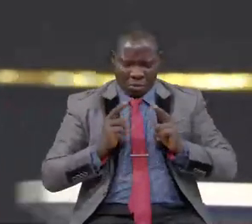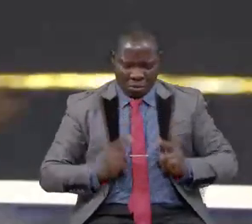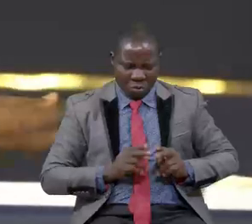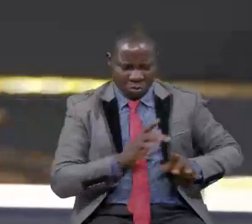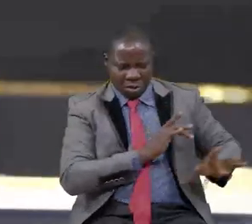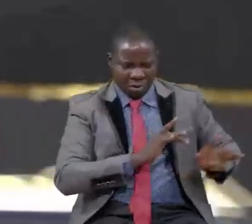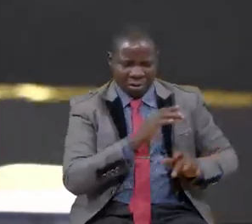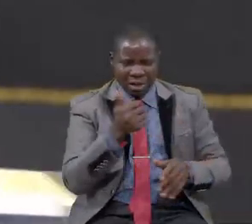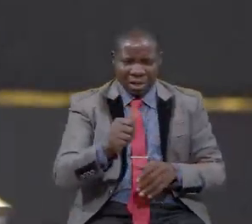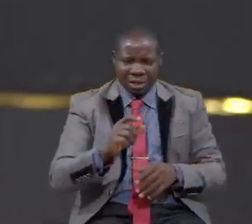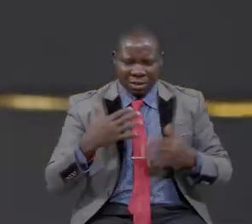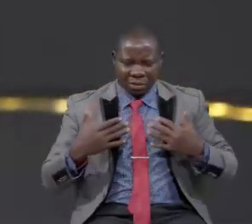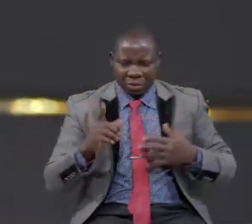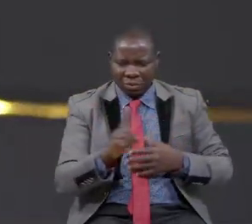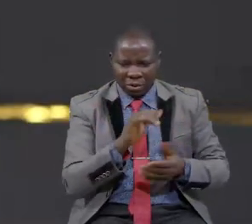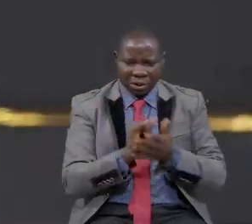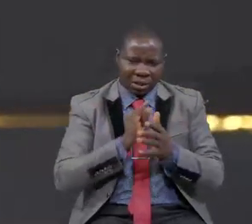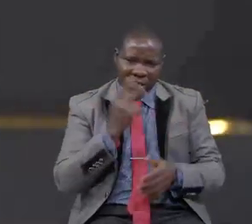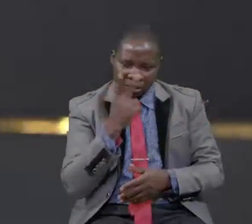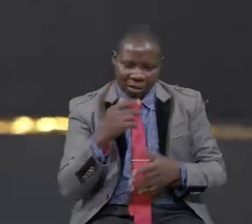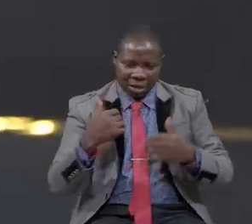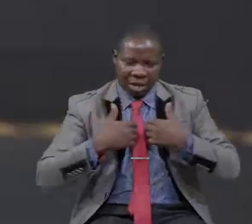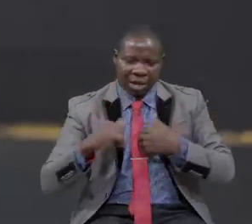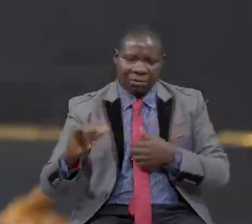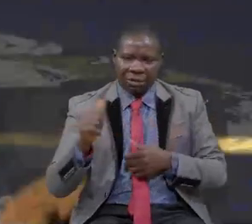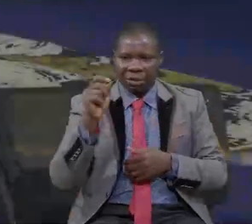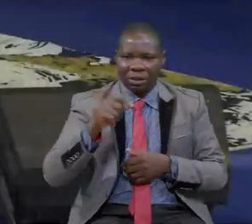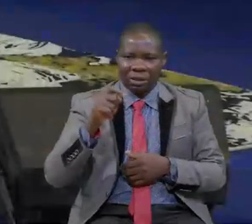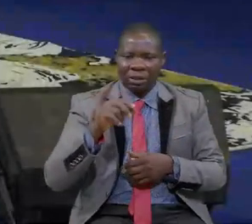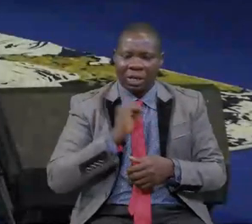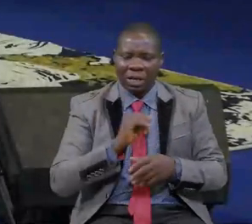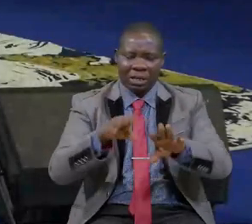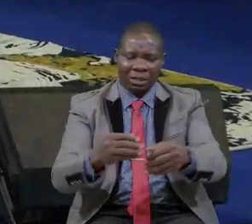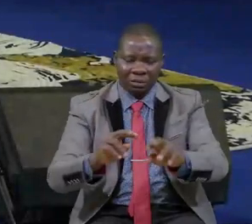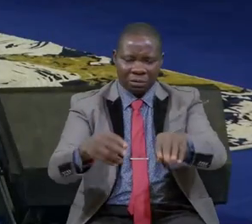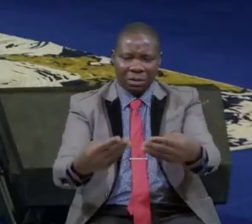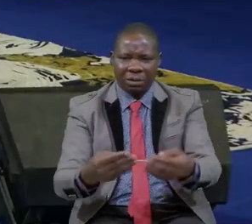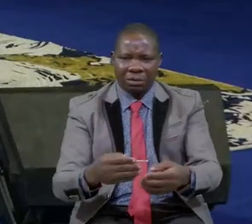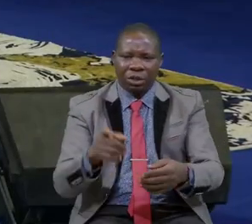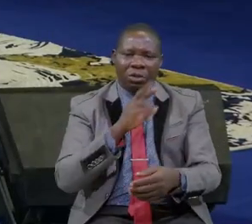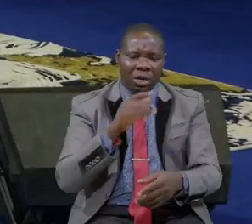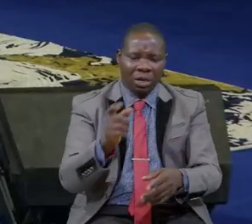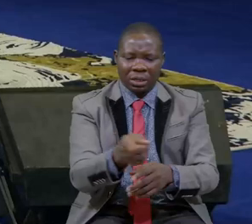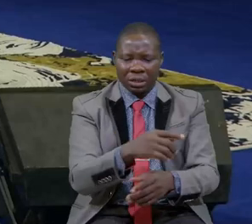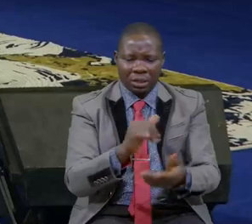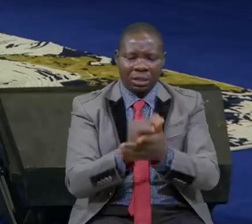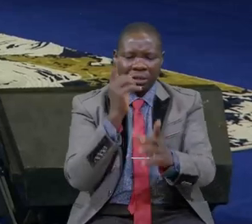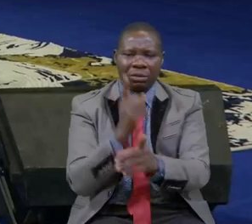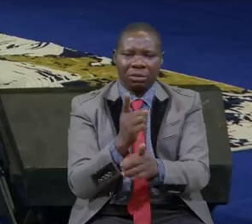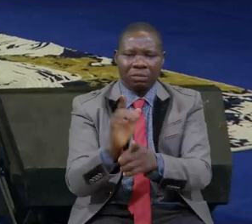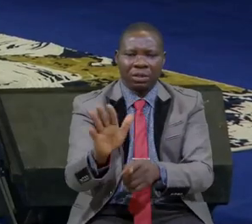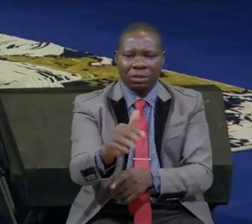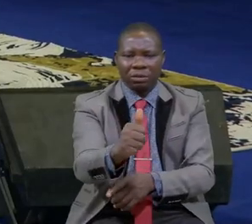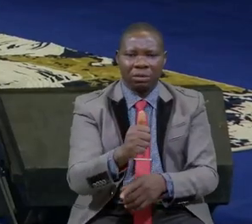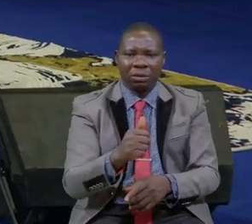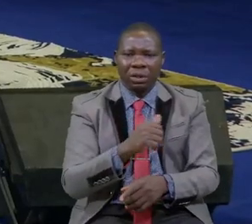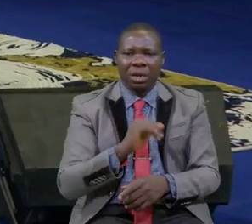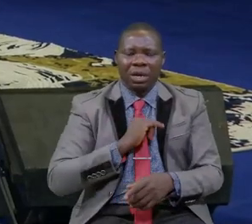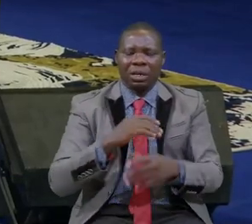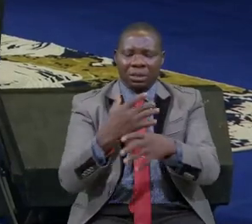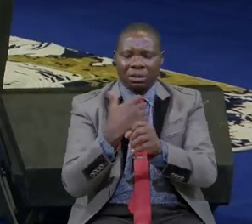need, I give. Ye are they who justify yourself. I take the Holy Communion.